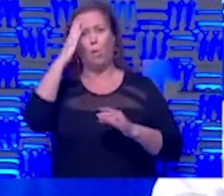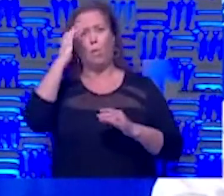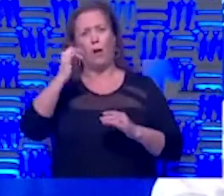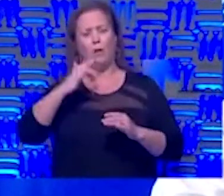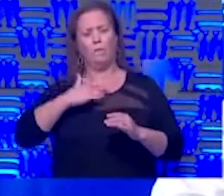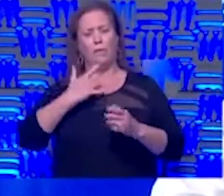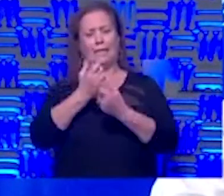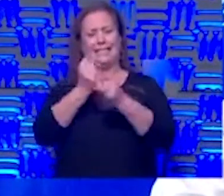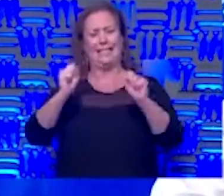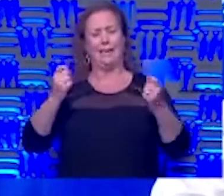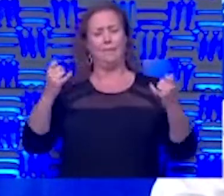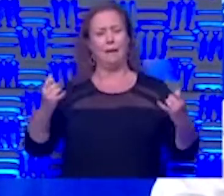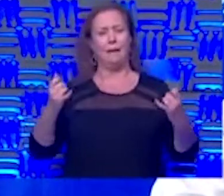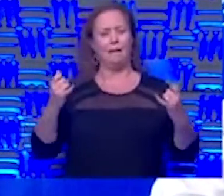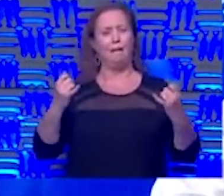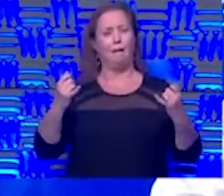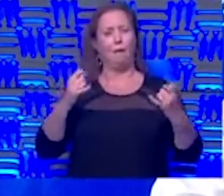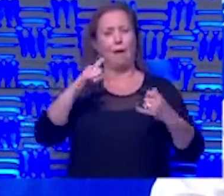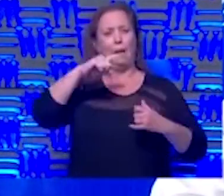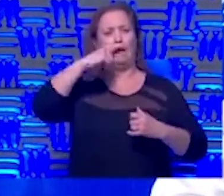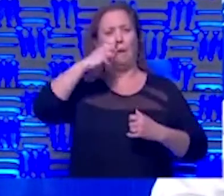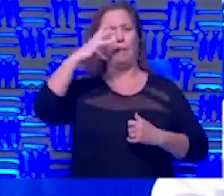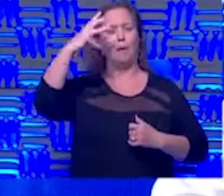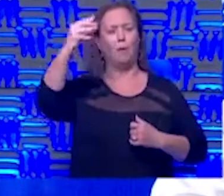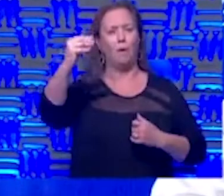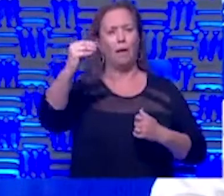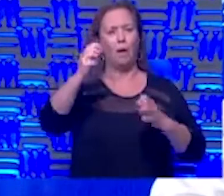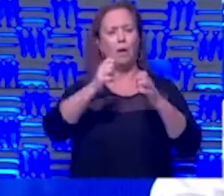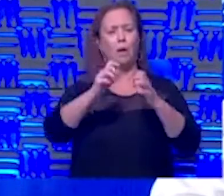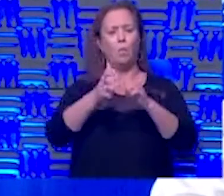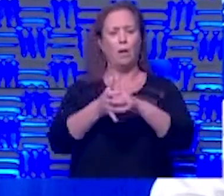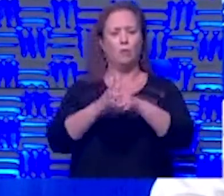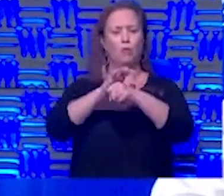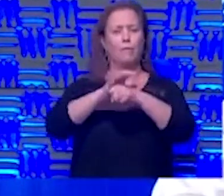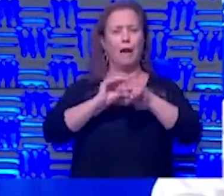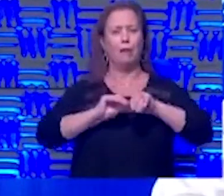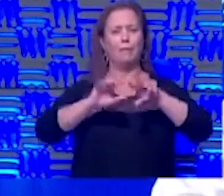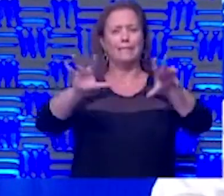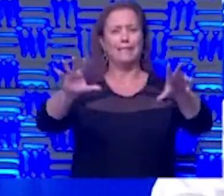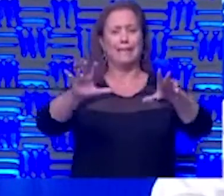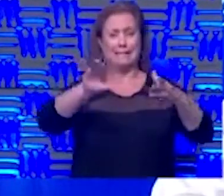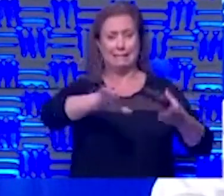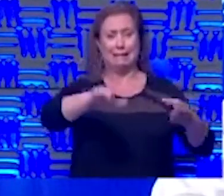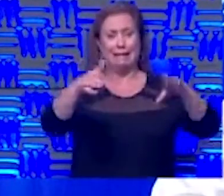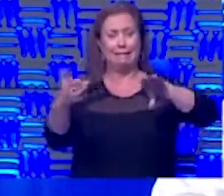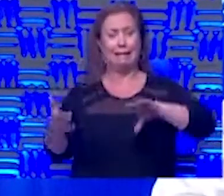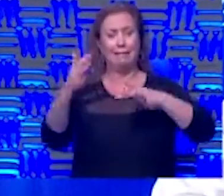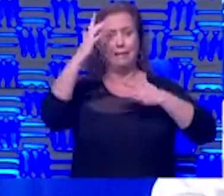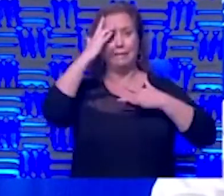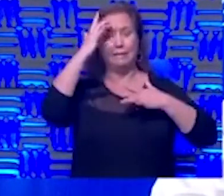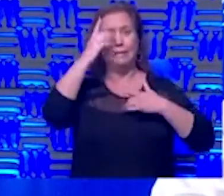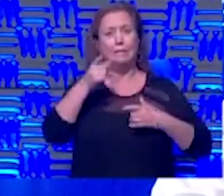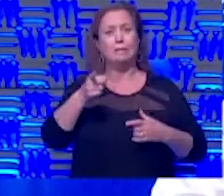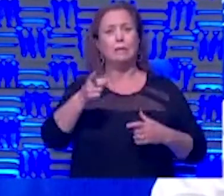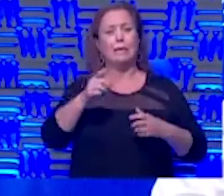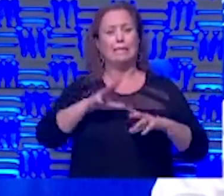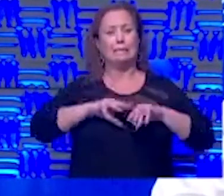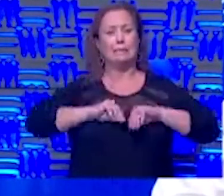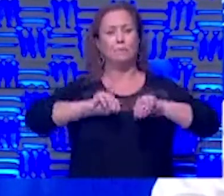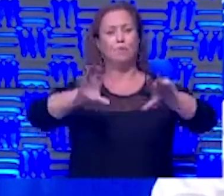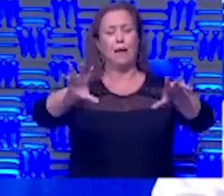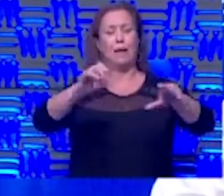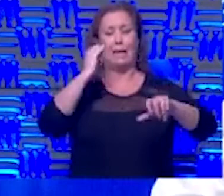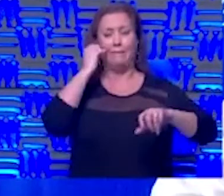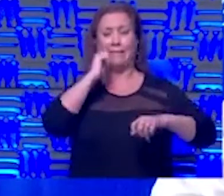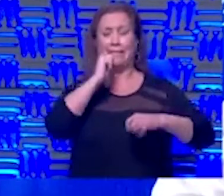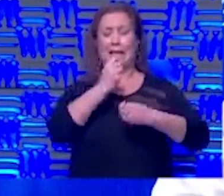think it's safe right now in the public when coronavirus, which is deadly, is out there? If it's